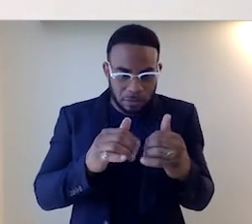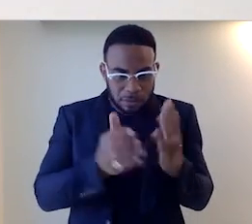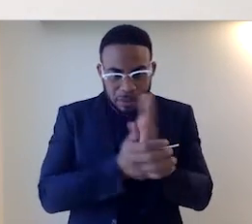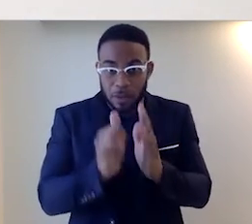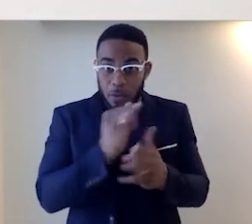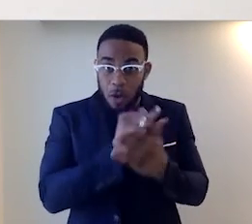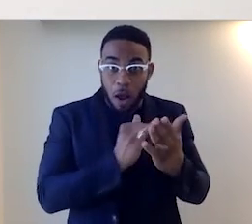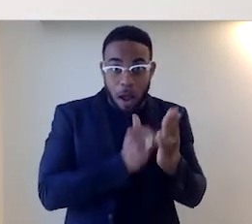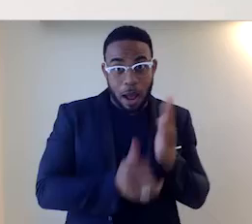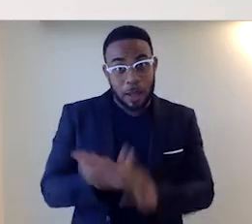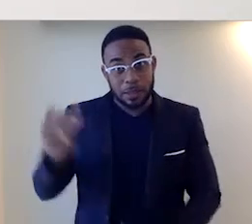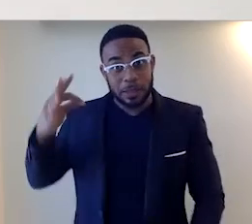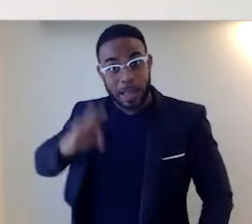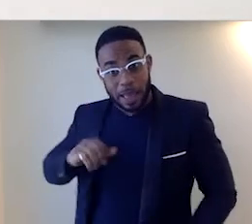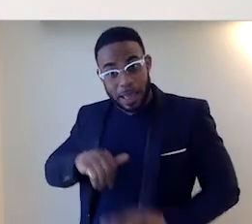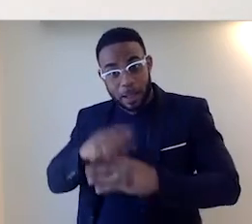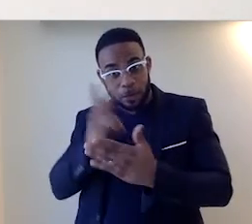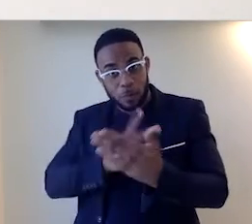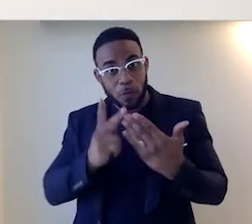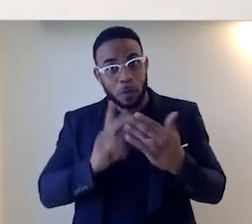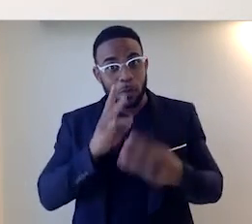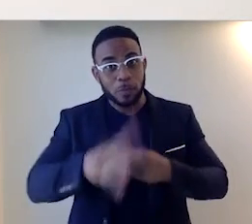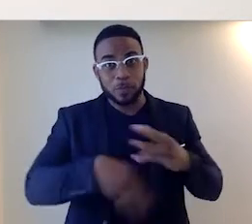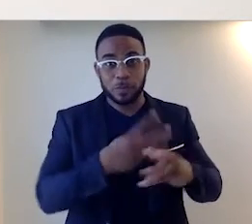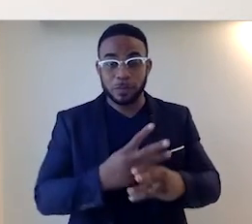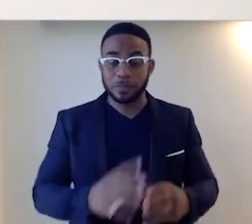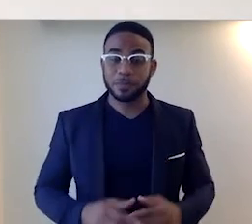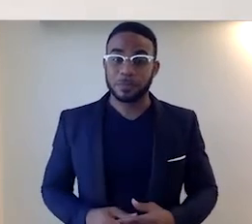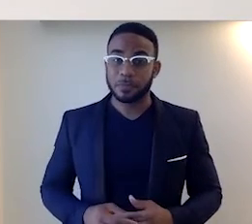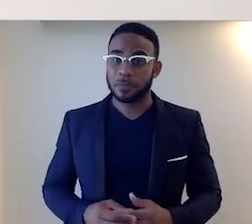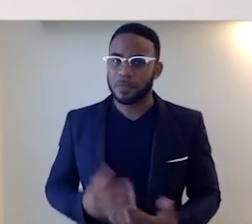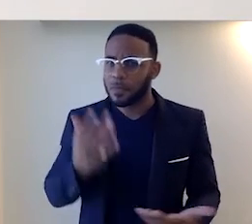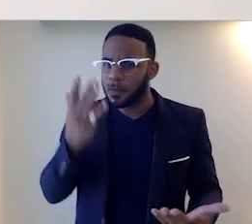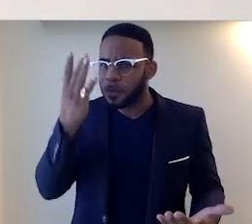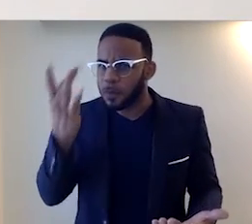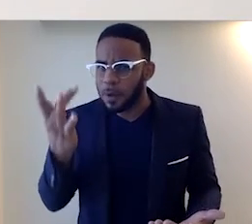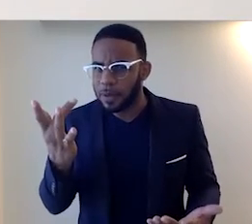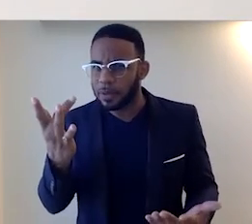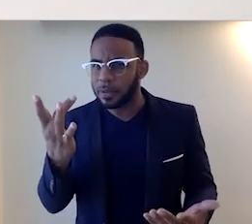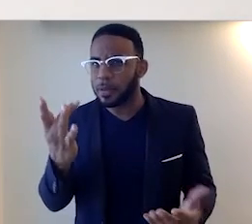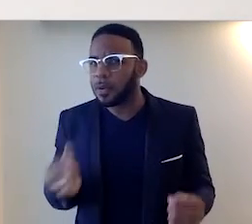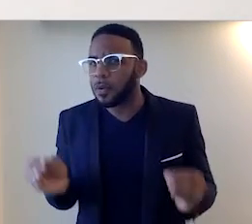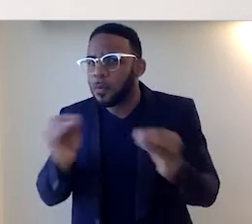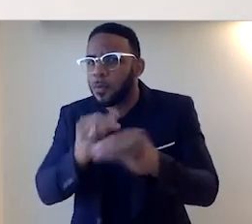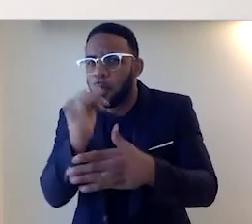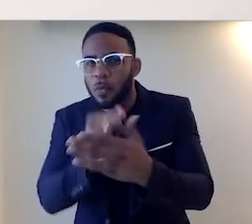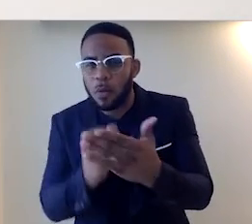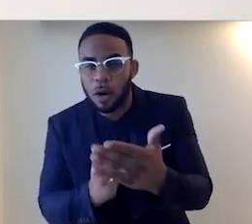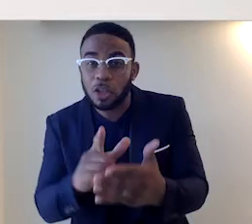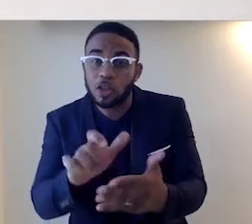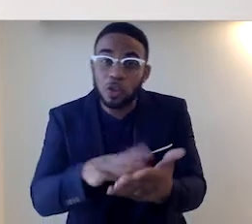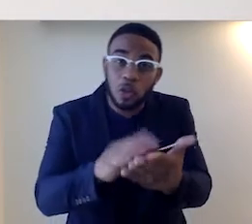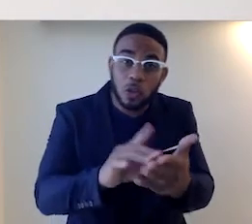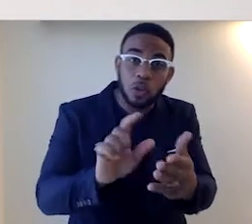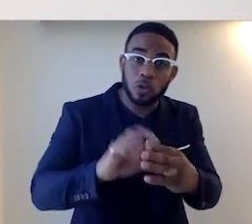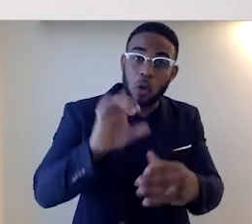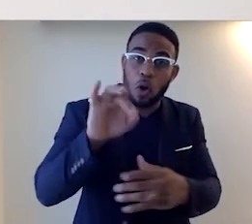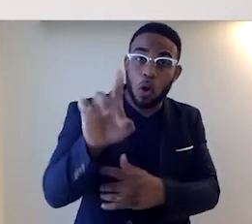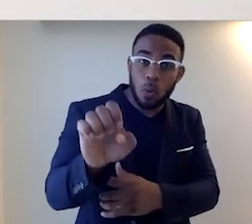are an asset in the programming world, and why more artists should learn to